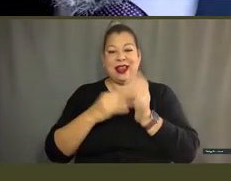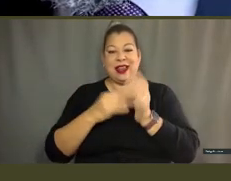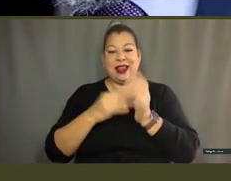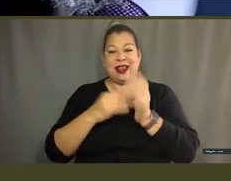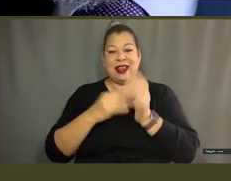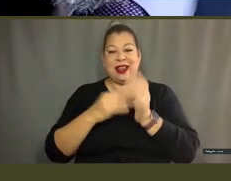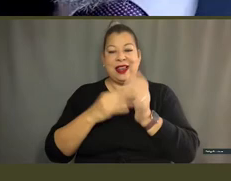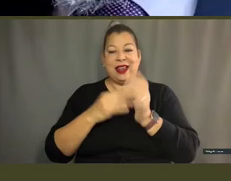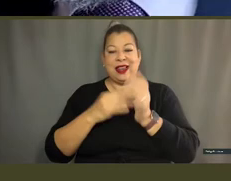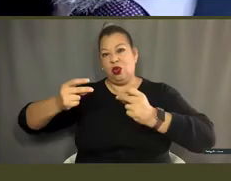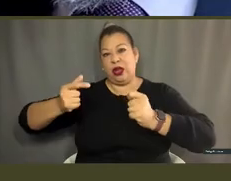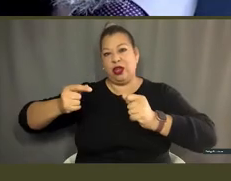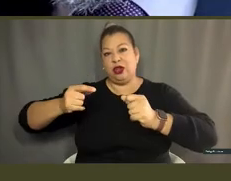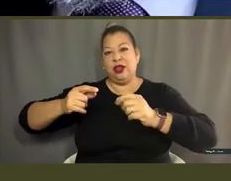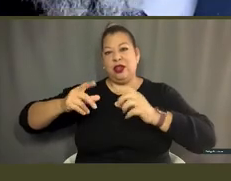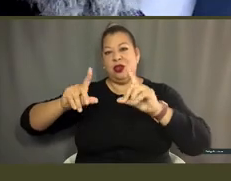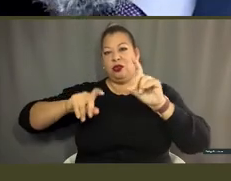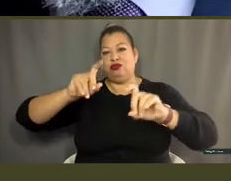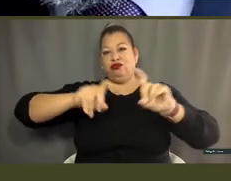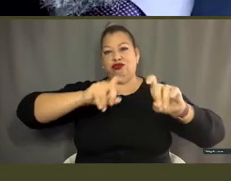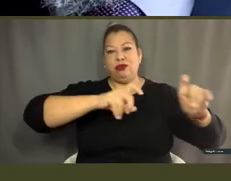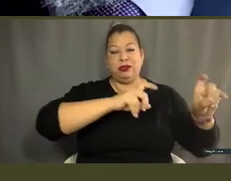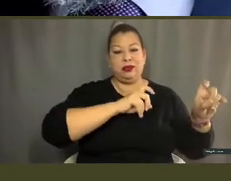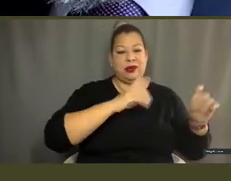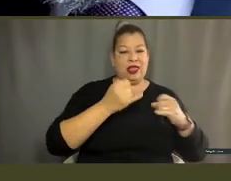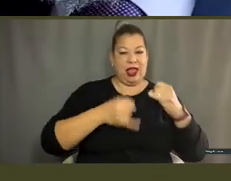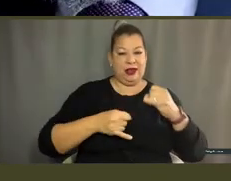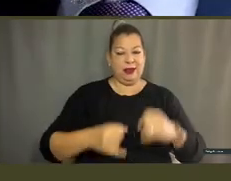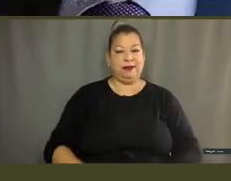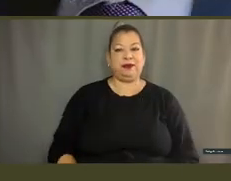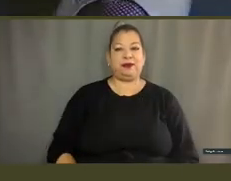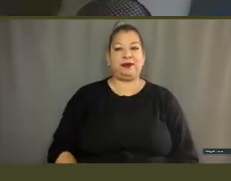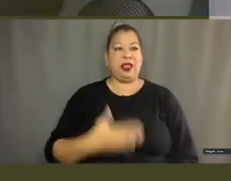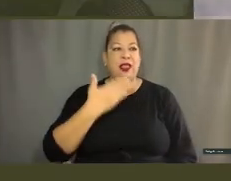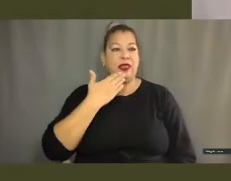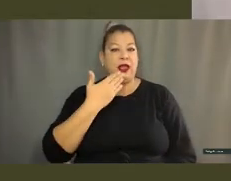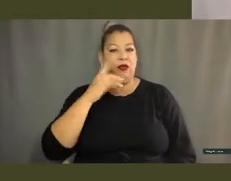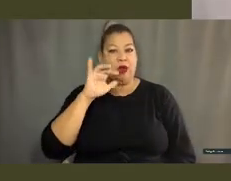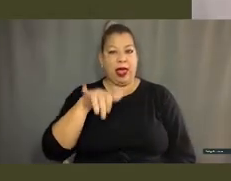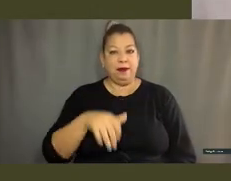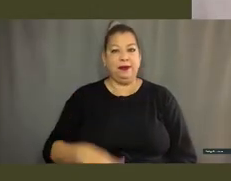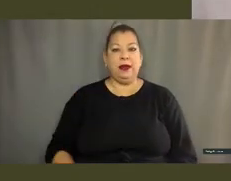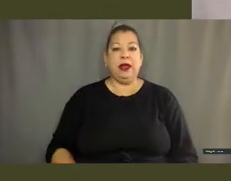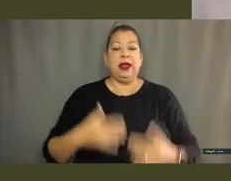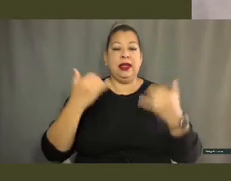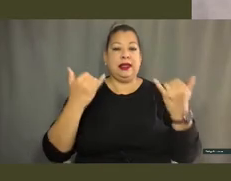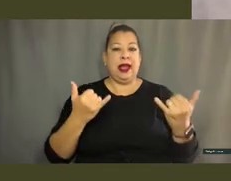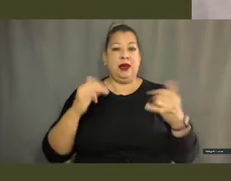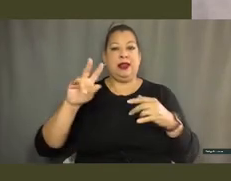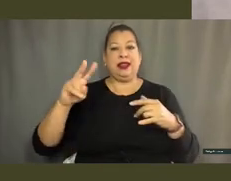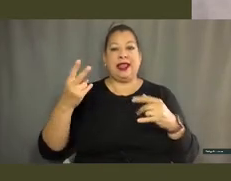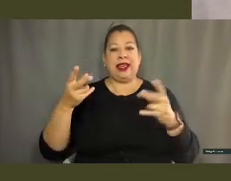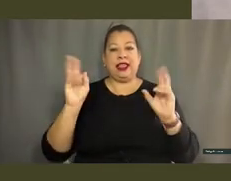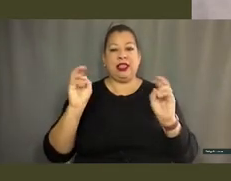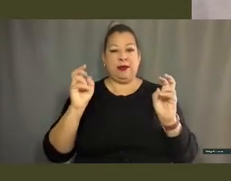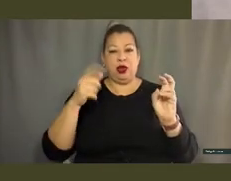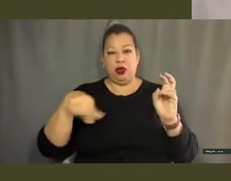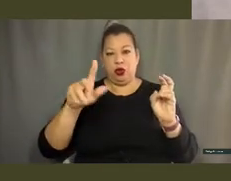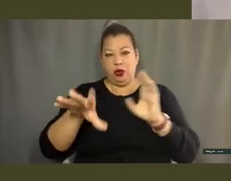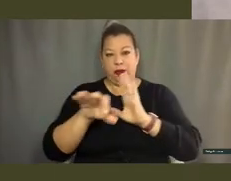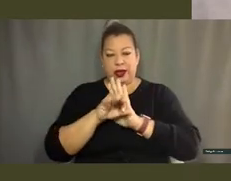quick fire round of questions at the end. Thank you for that. So now our second subject that you were the ones that